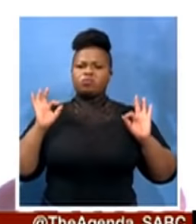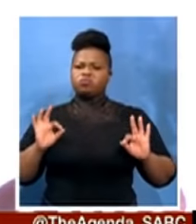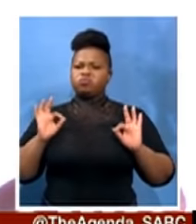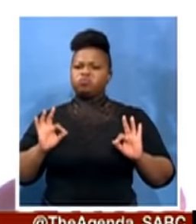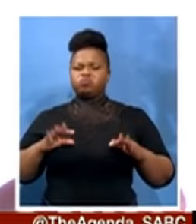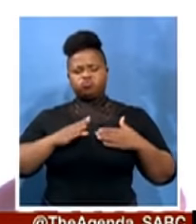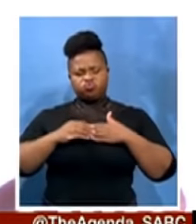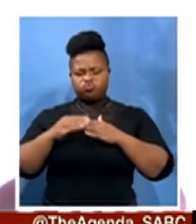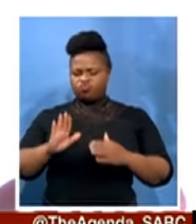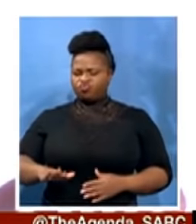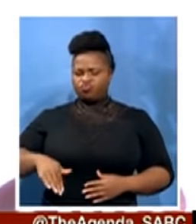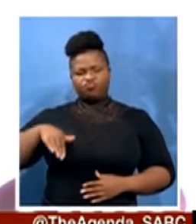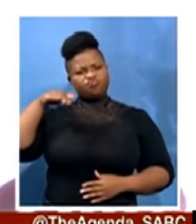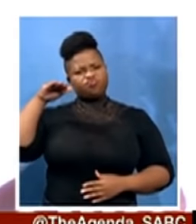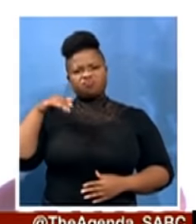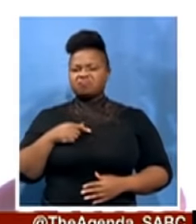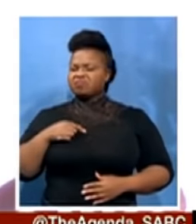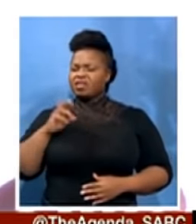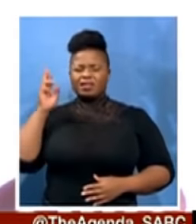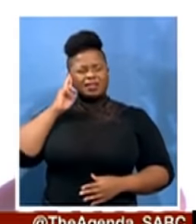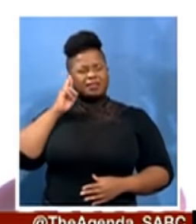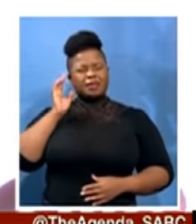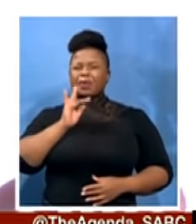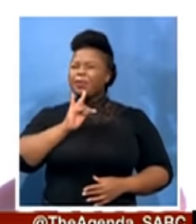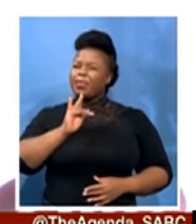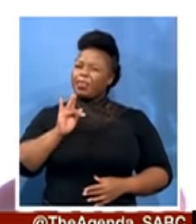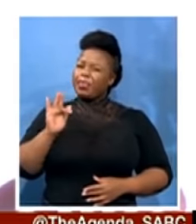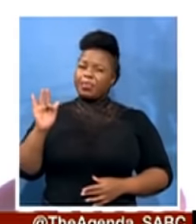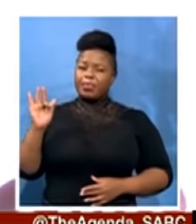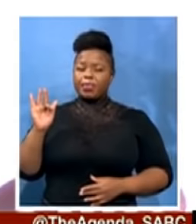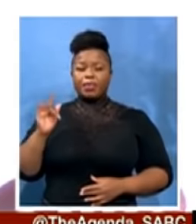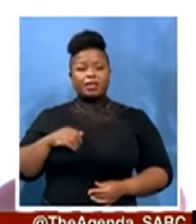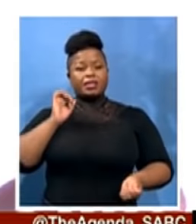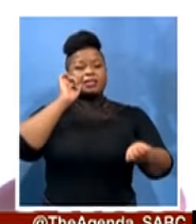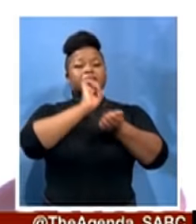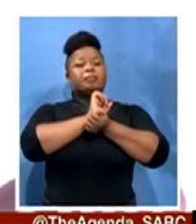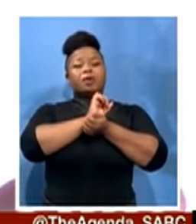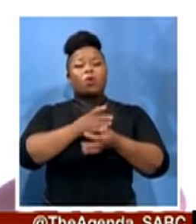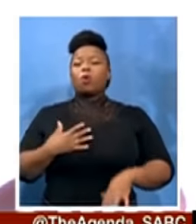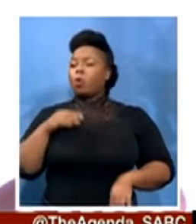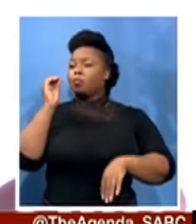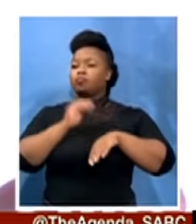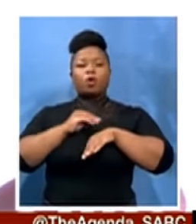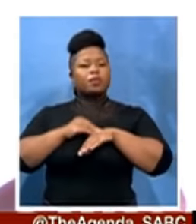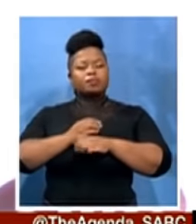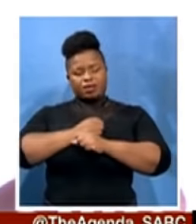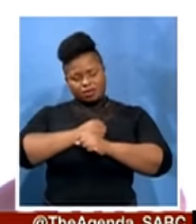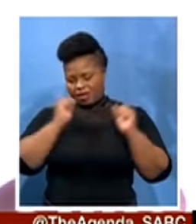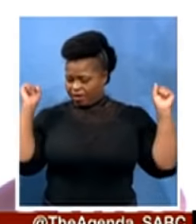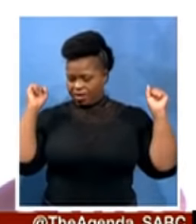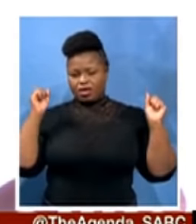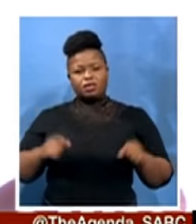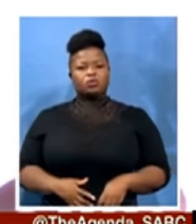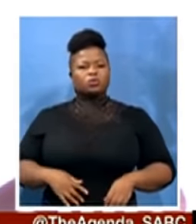remember a single time that Lindani was caught in trouble, never ever mischievous at all. Shocked that he'll